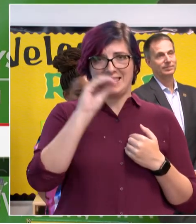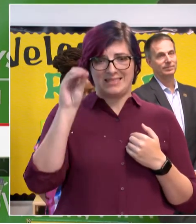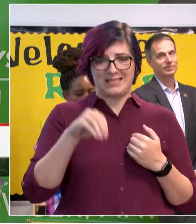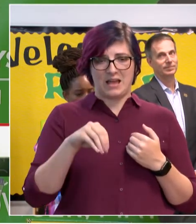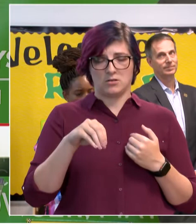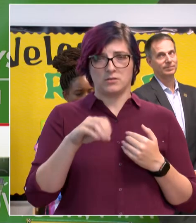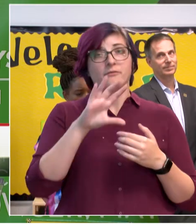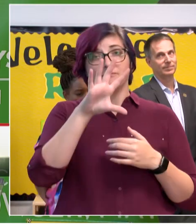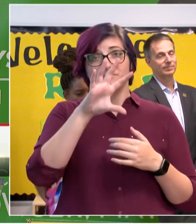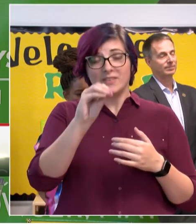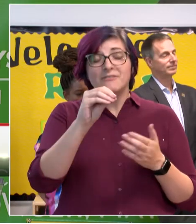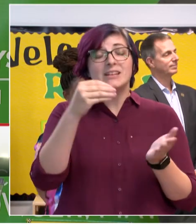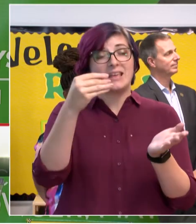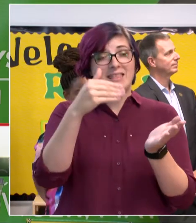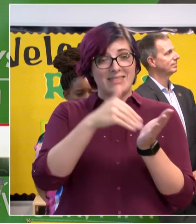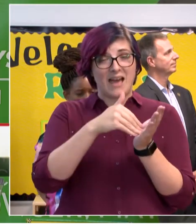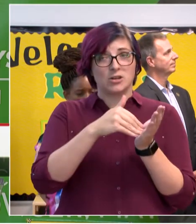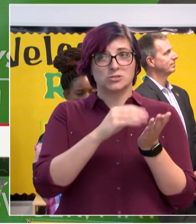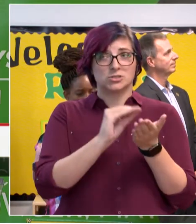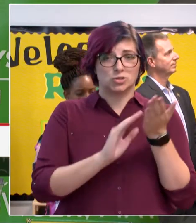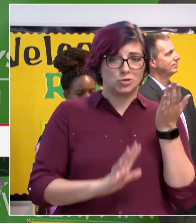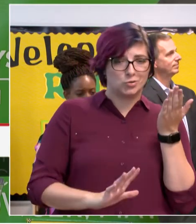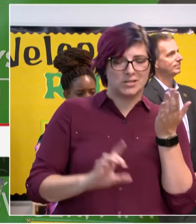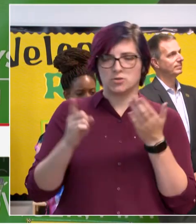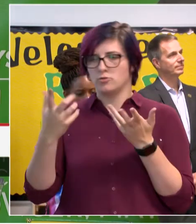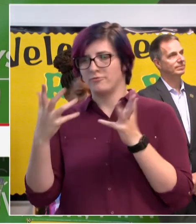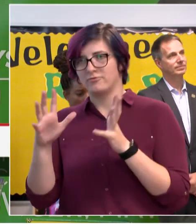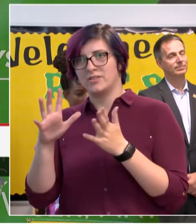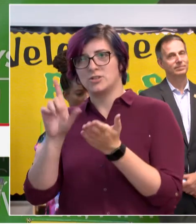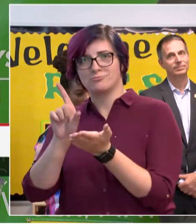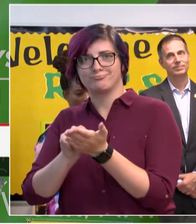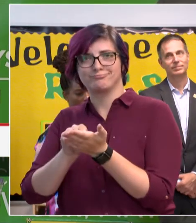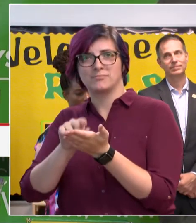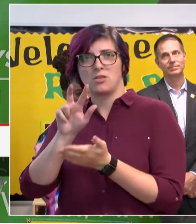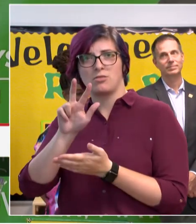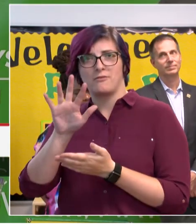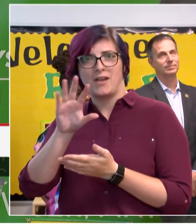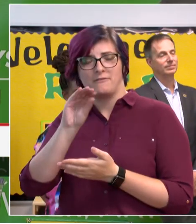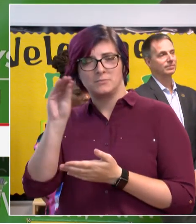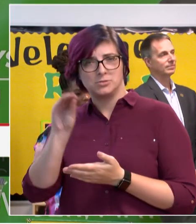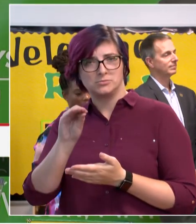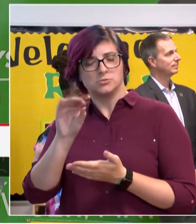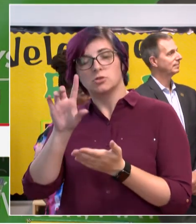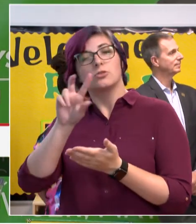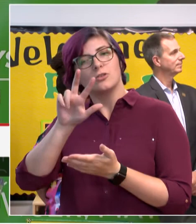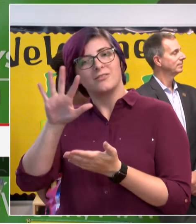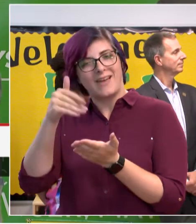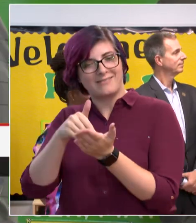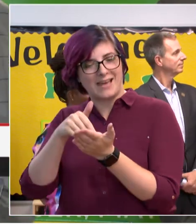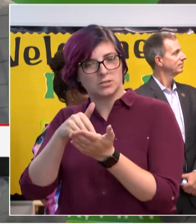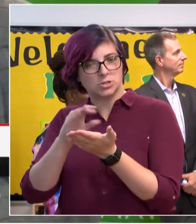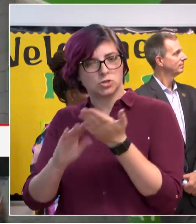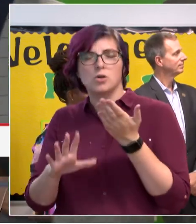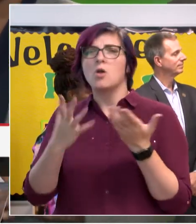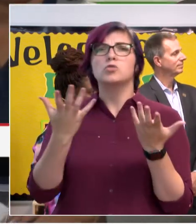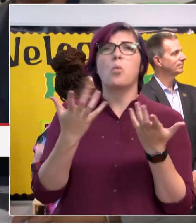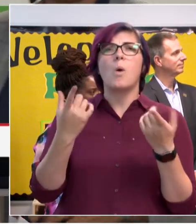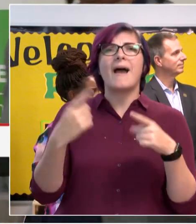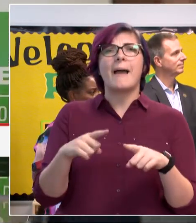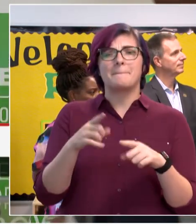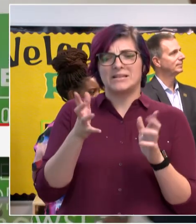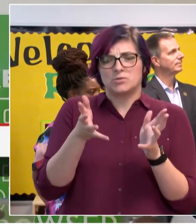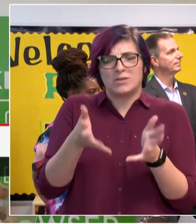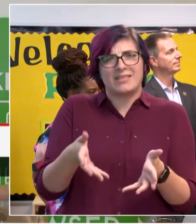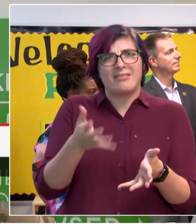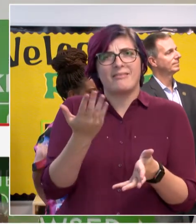data that you've published, so that leaves a gap of about 15,000 students. I'm just wondering what happened to those 15,000 students. Do we know the answer to that? Yeah. Okay. So